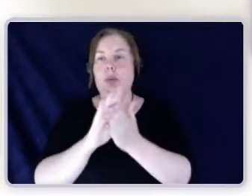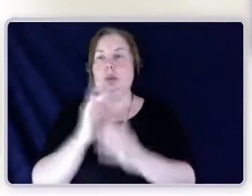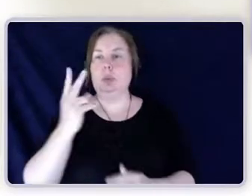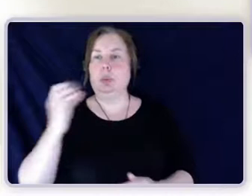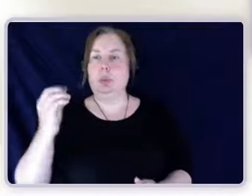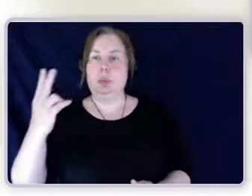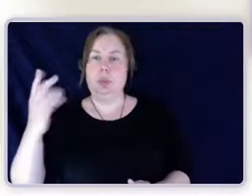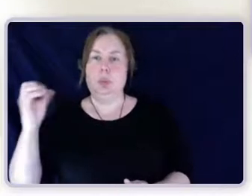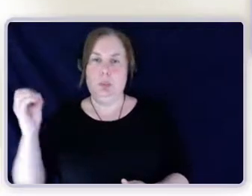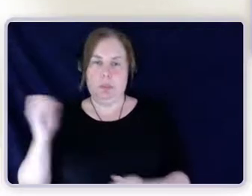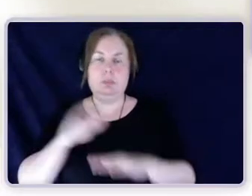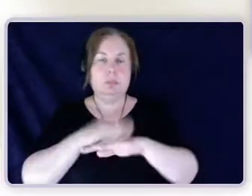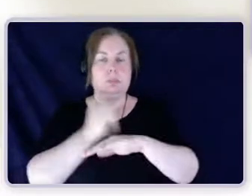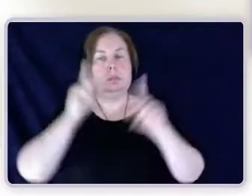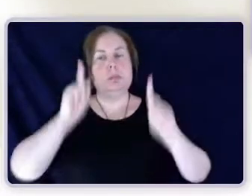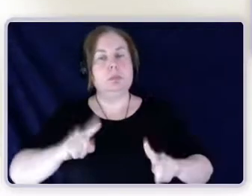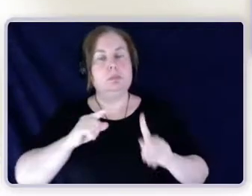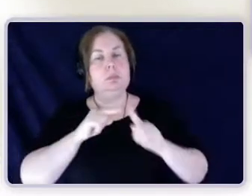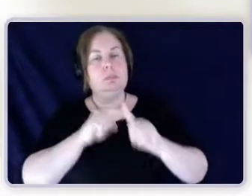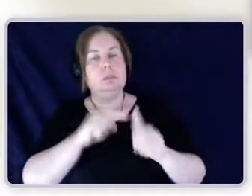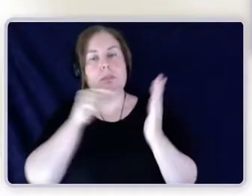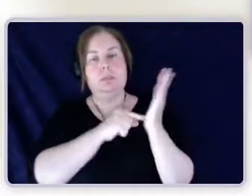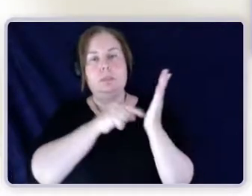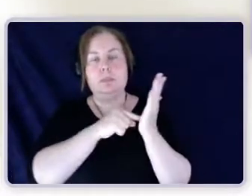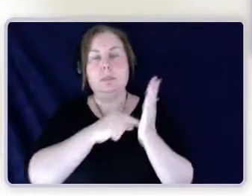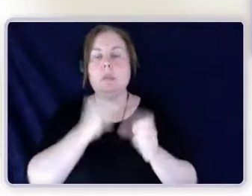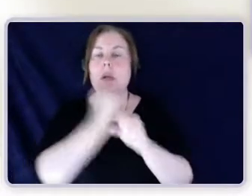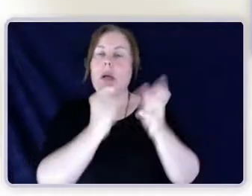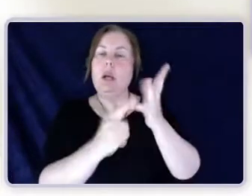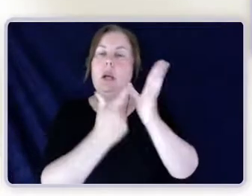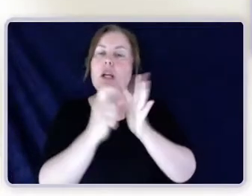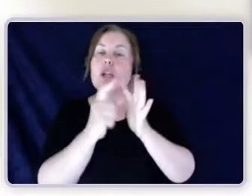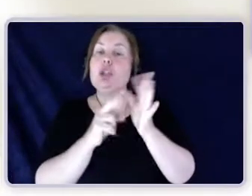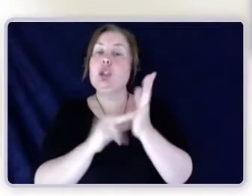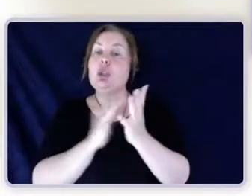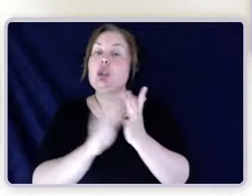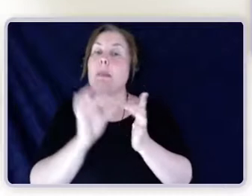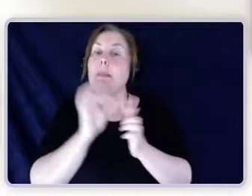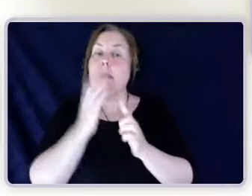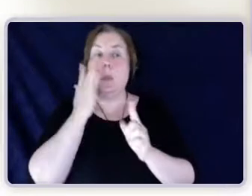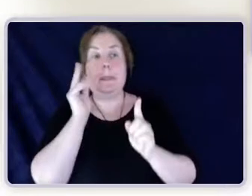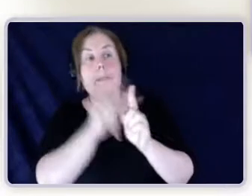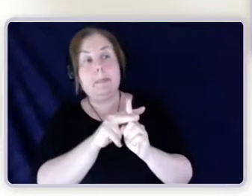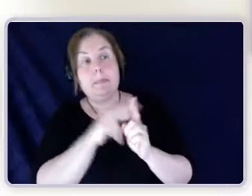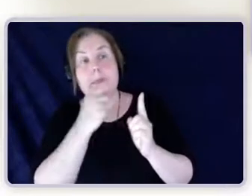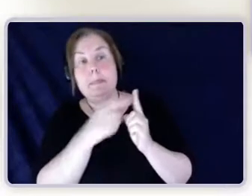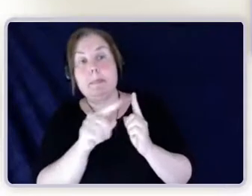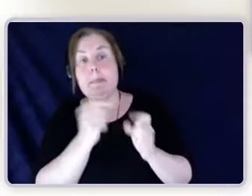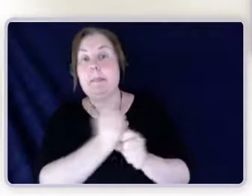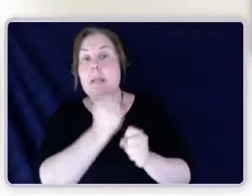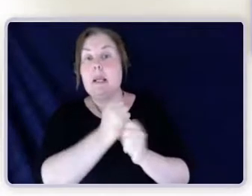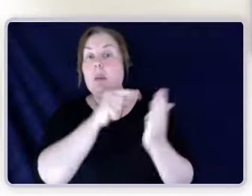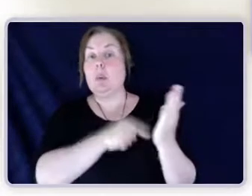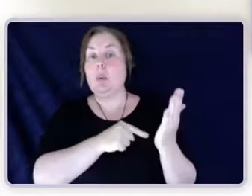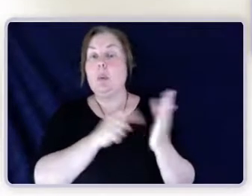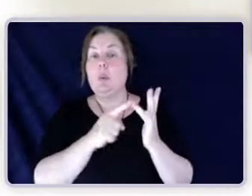Guardianship orders beforehand, so if it was made before the 1st of March, are still, many of them are still in effect now, and